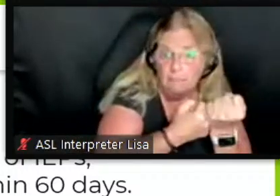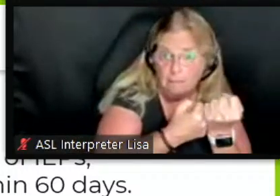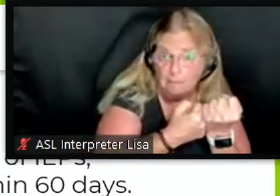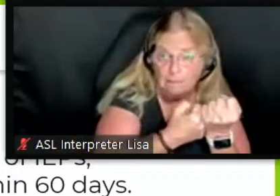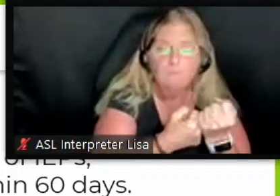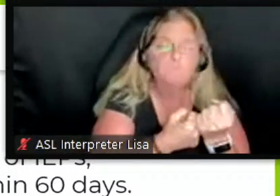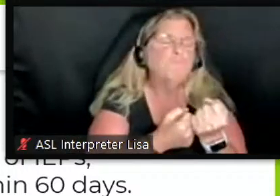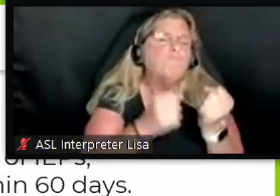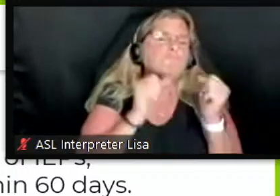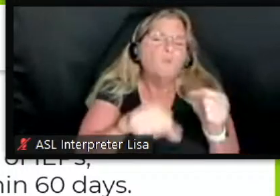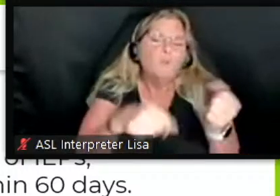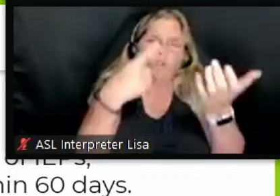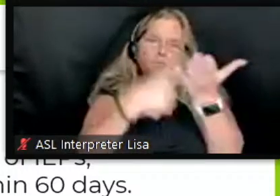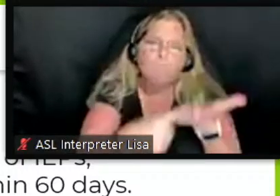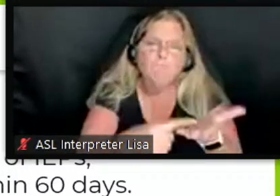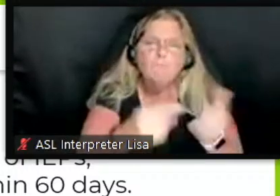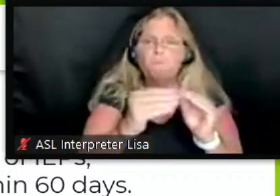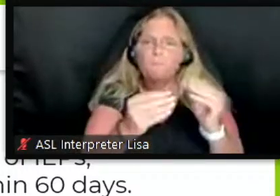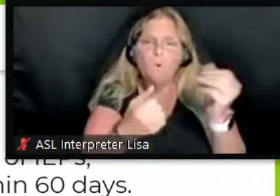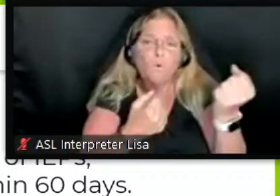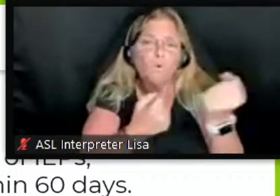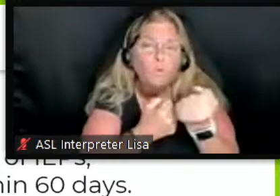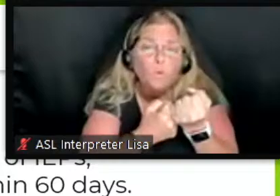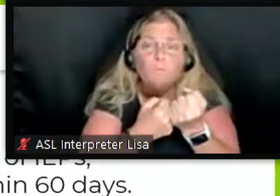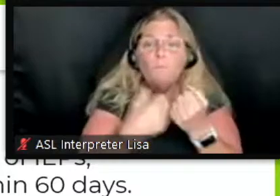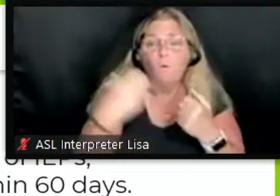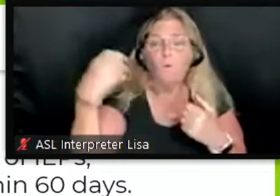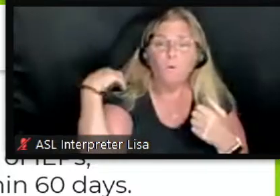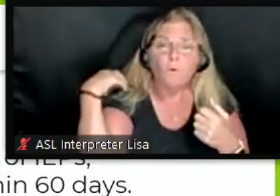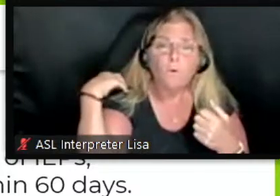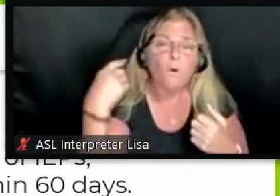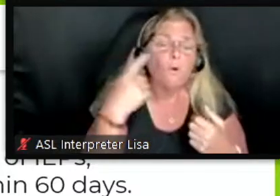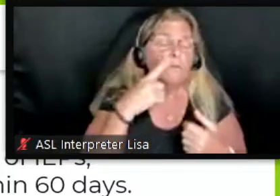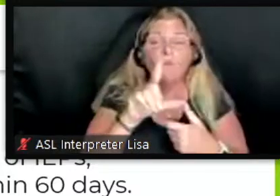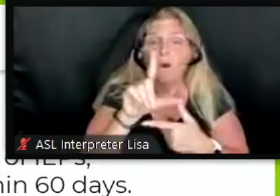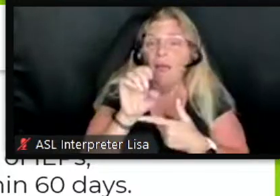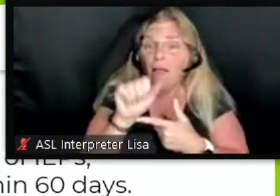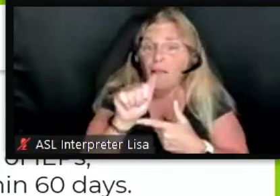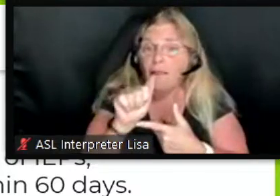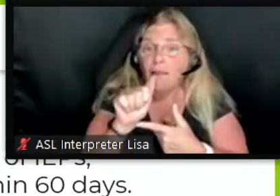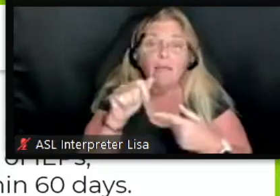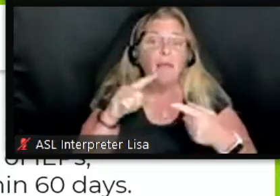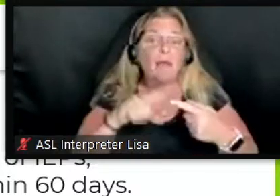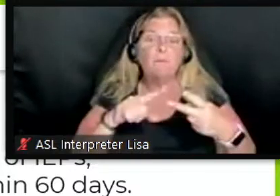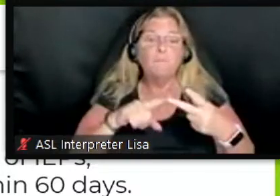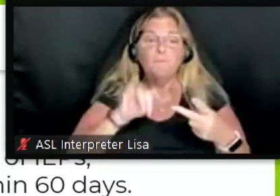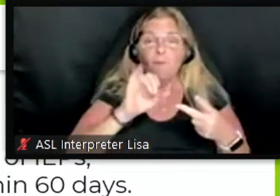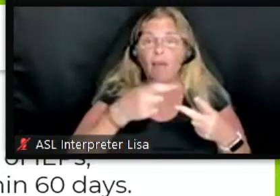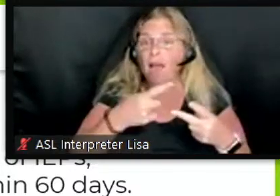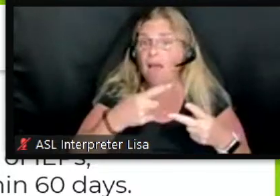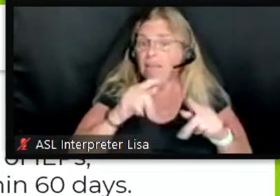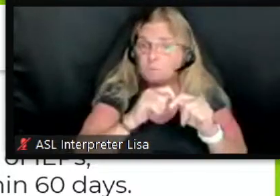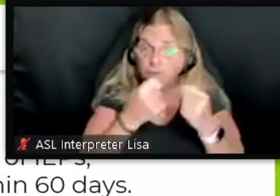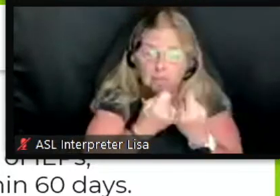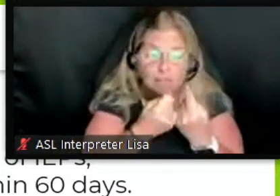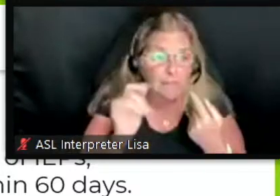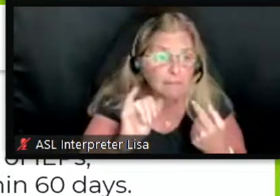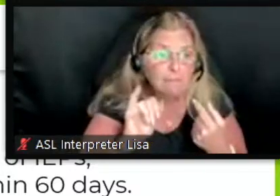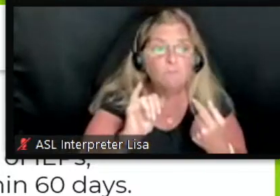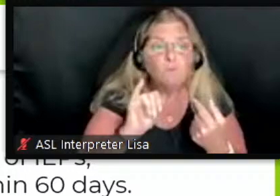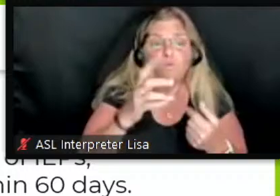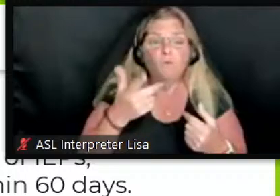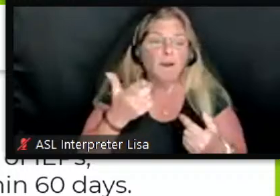talked about, more support and coaching for IEP teams and LEAs, clear achievable standards linked to available